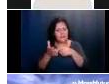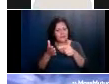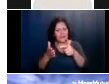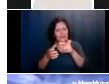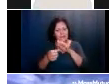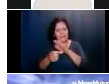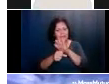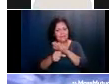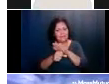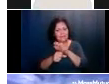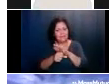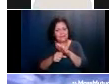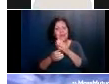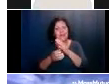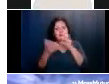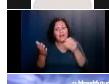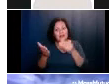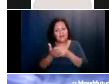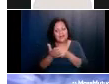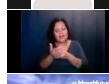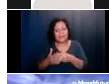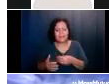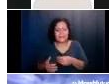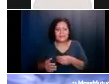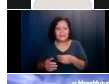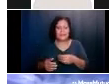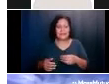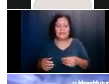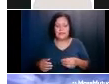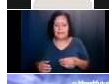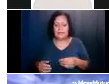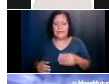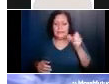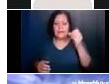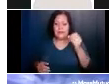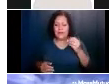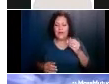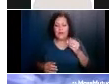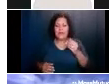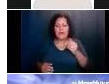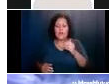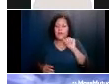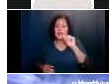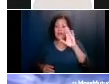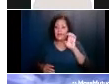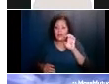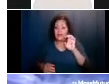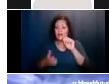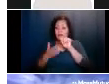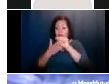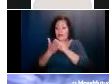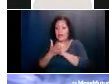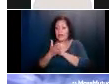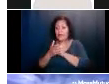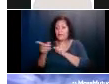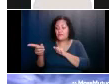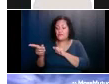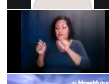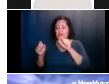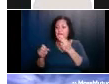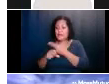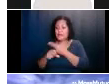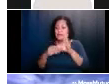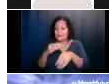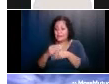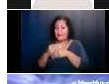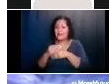benefit. And so a ABLE account, unlike a special needs trust, can be used to supplement those